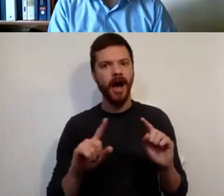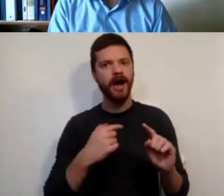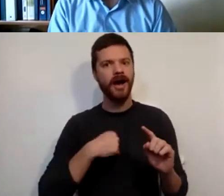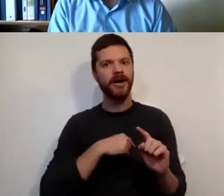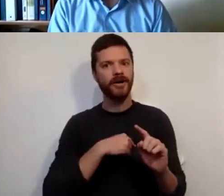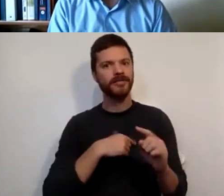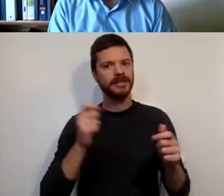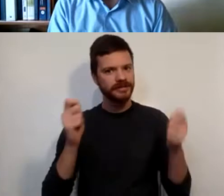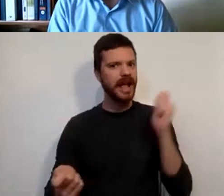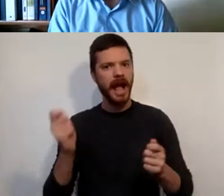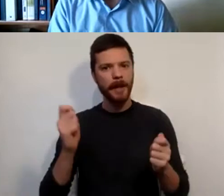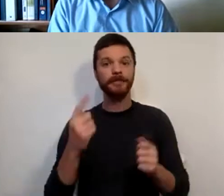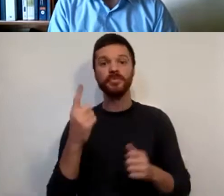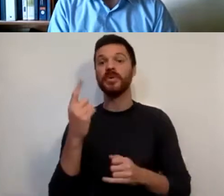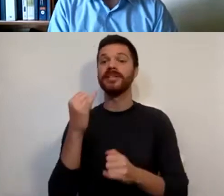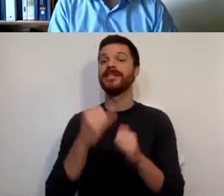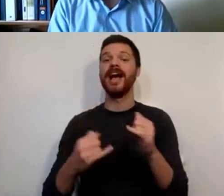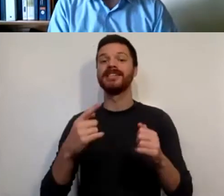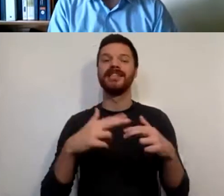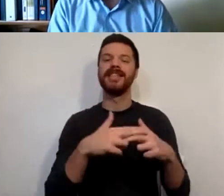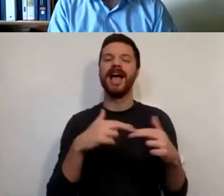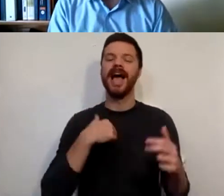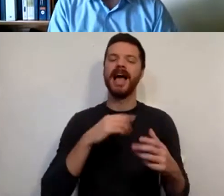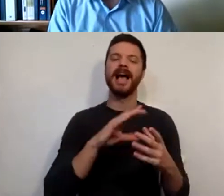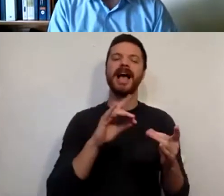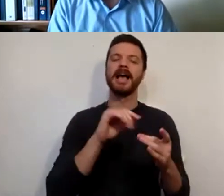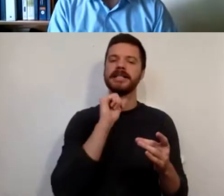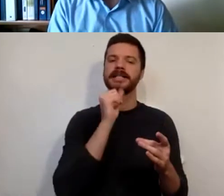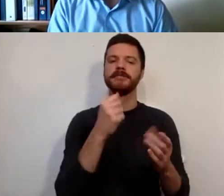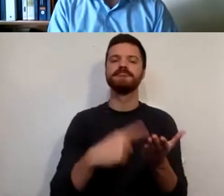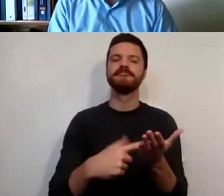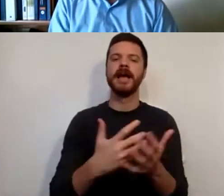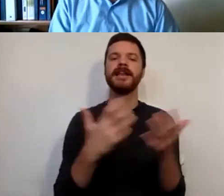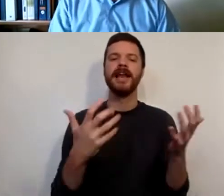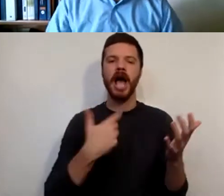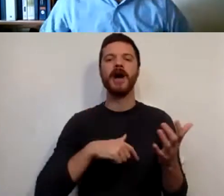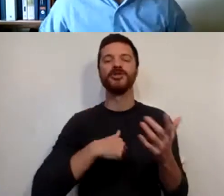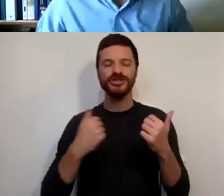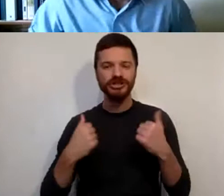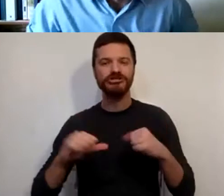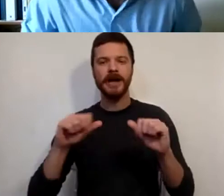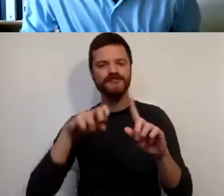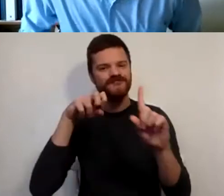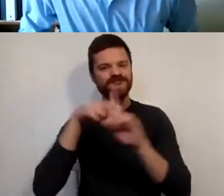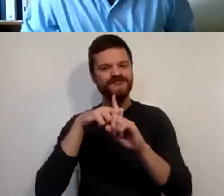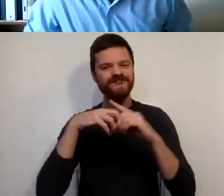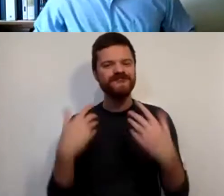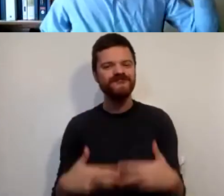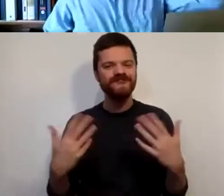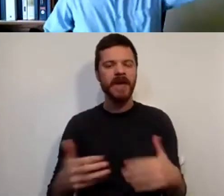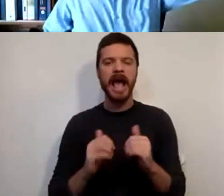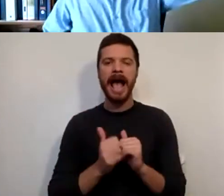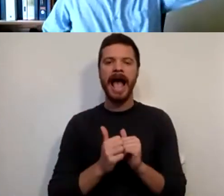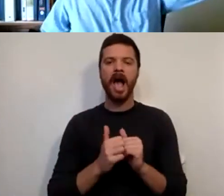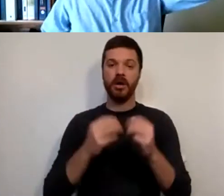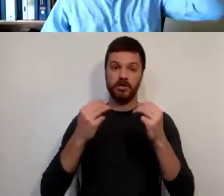on tracking implementation strategies that I kind of didn't get to. That's what we've been trying to tackle, is sort of how can we actually have methods